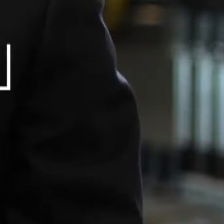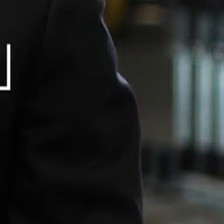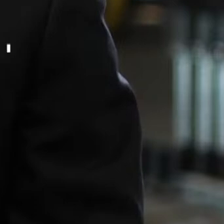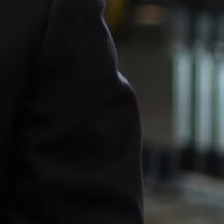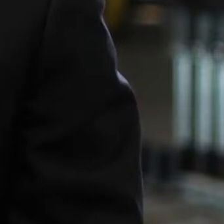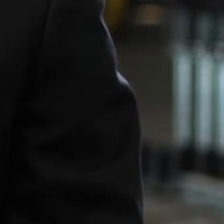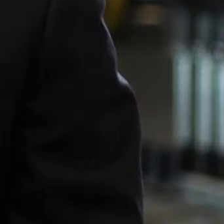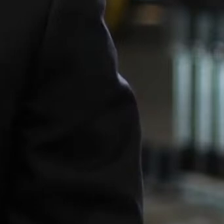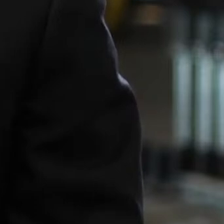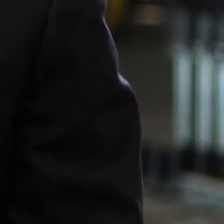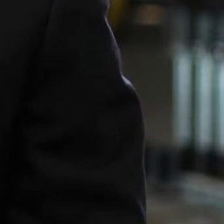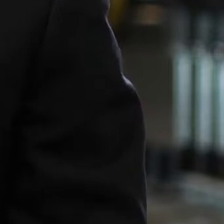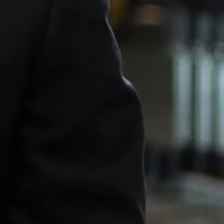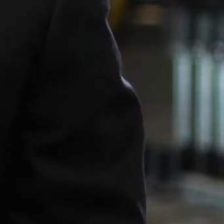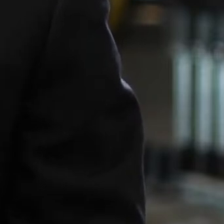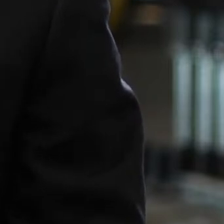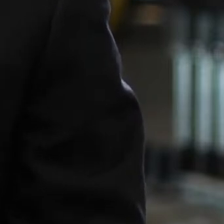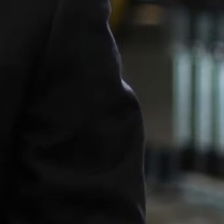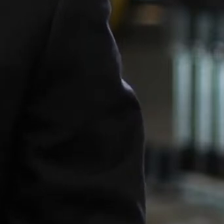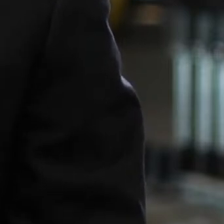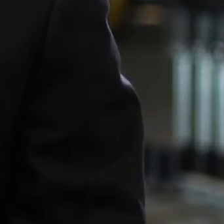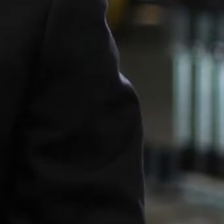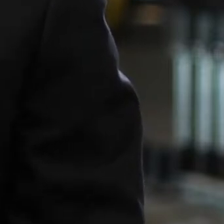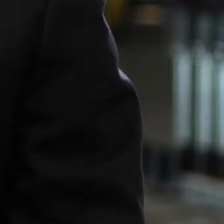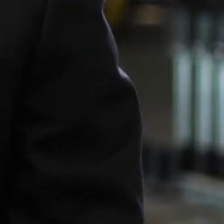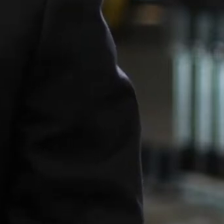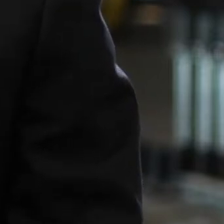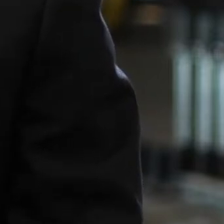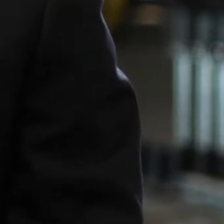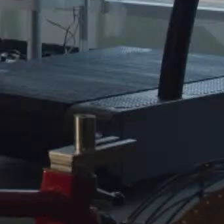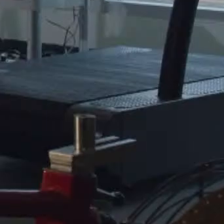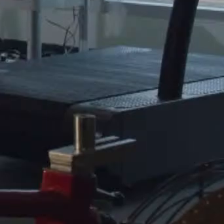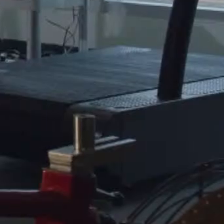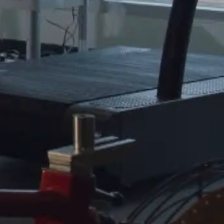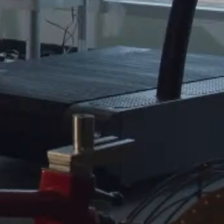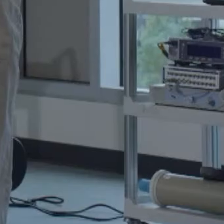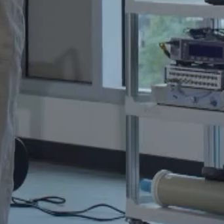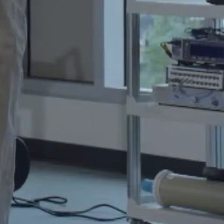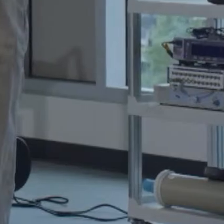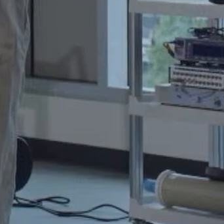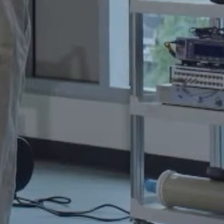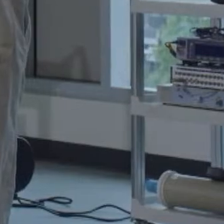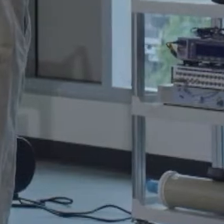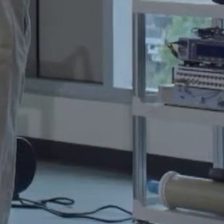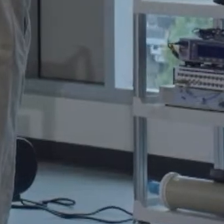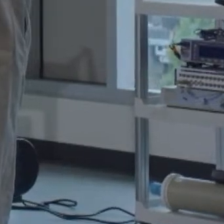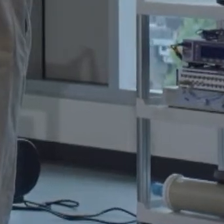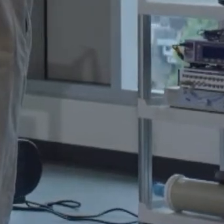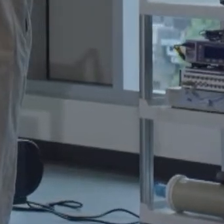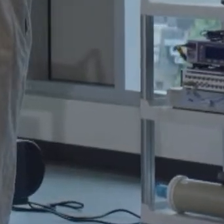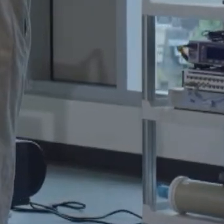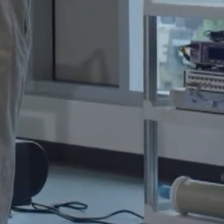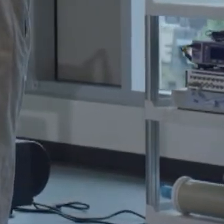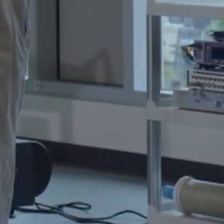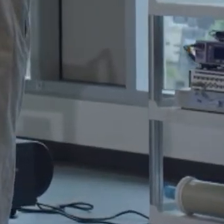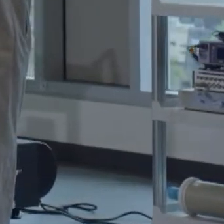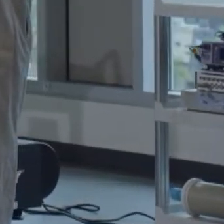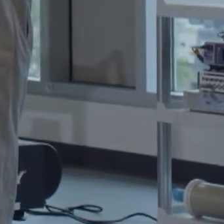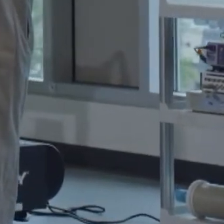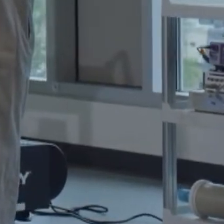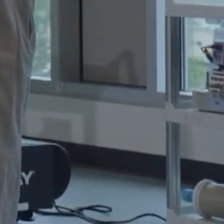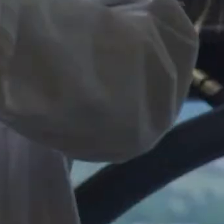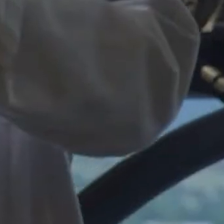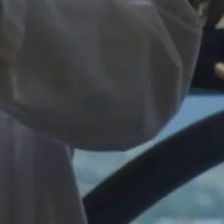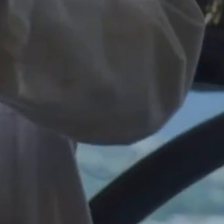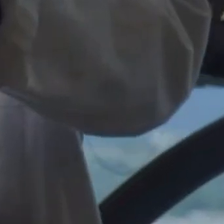clinical caregivers, our excellent caregivers at Centura Health, is what's going to make this place super special. We have traveled the